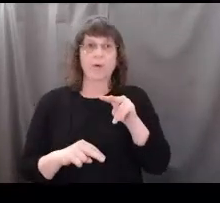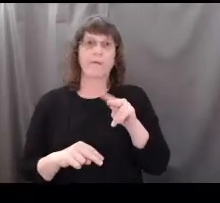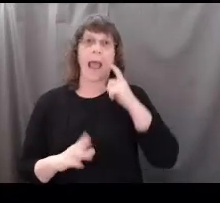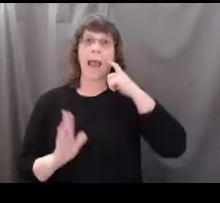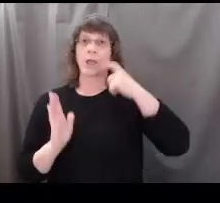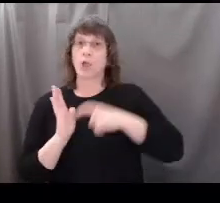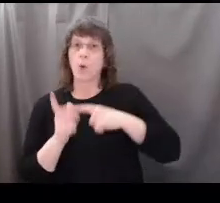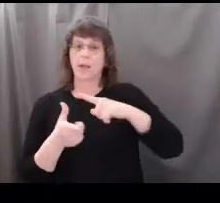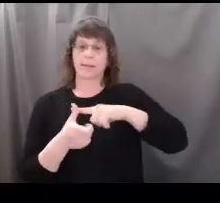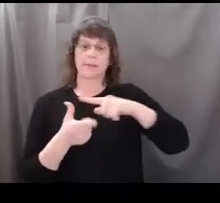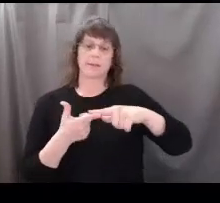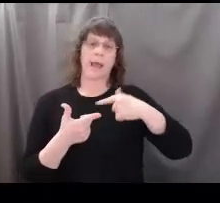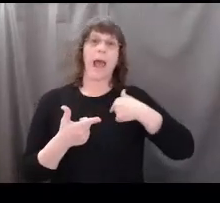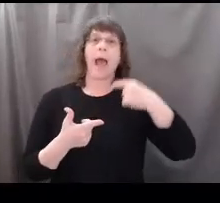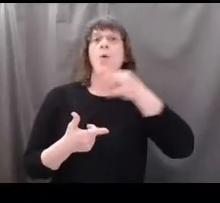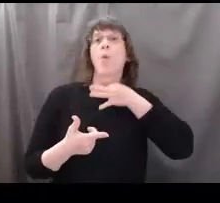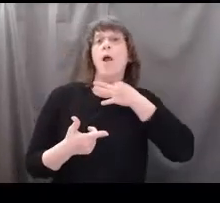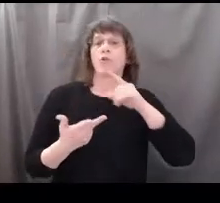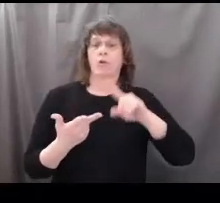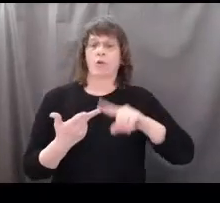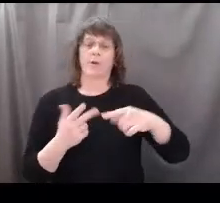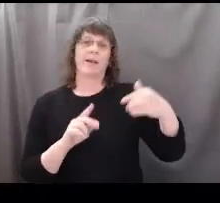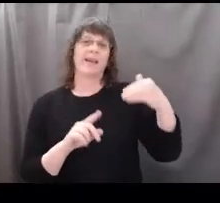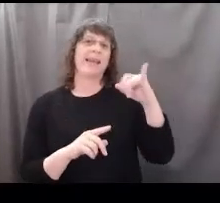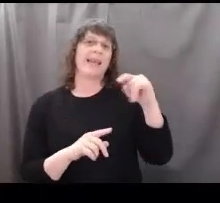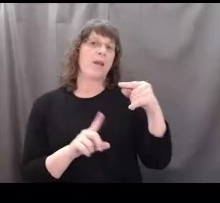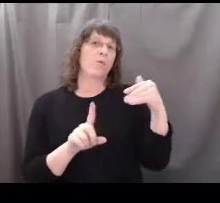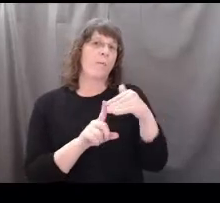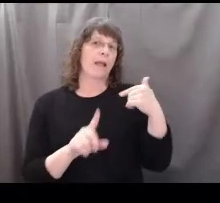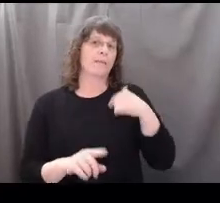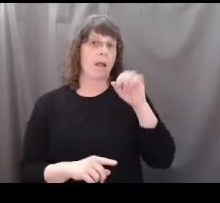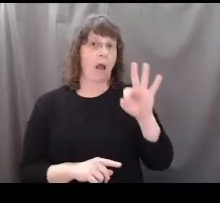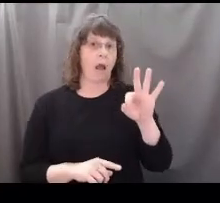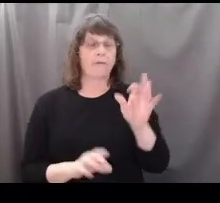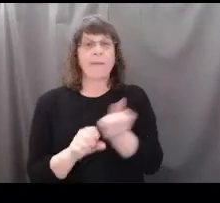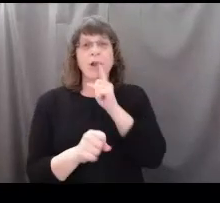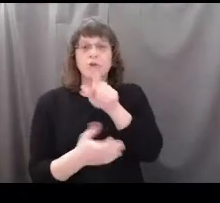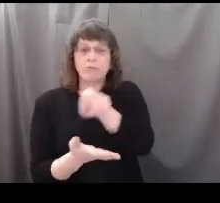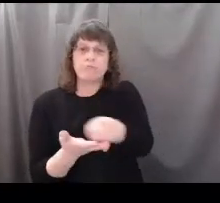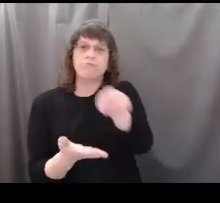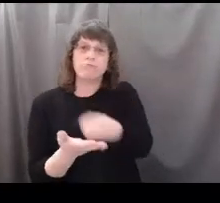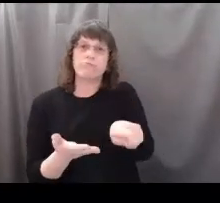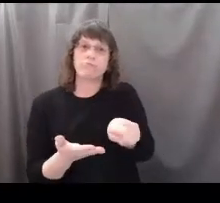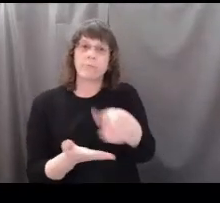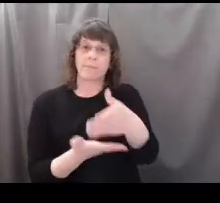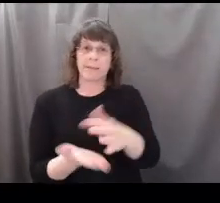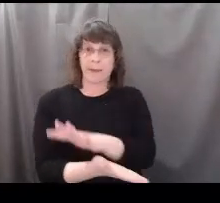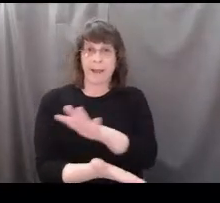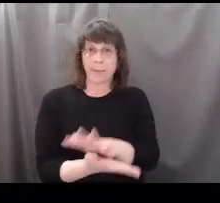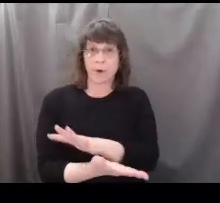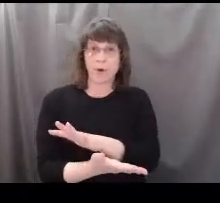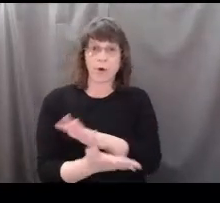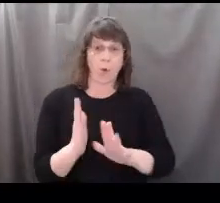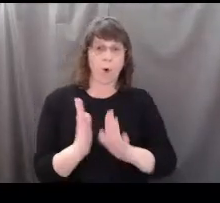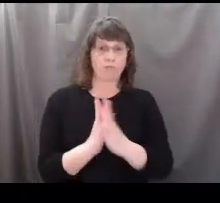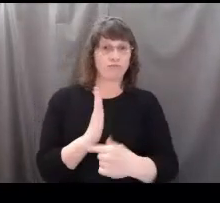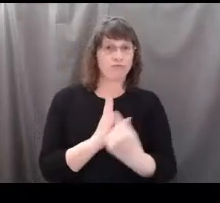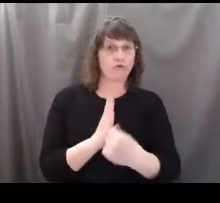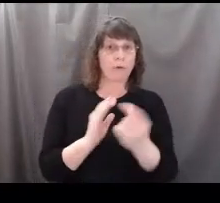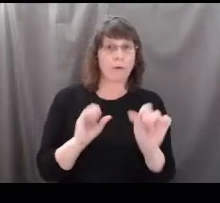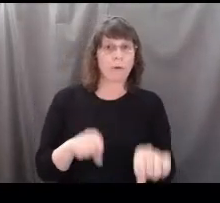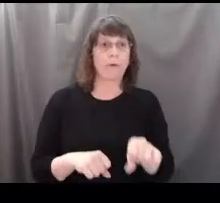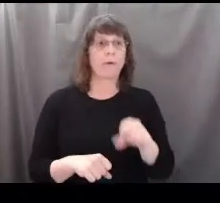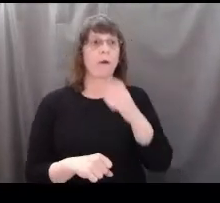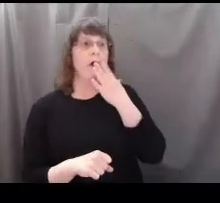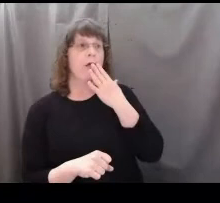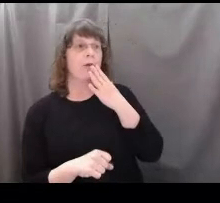I wonder, and it reminds me of. And make sure to write it down. You can do it on a piece of paper or in your journal. You can color it,